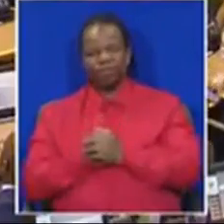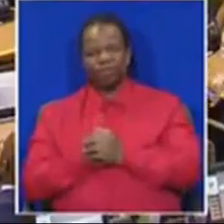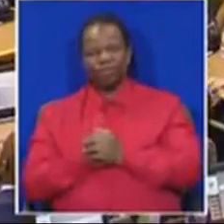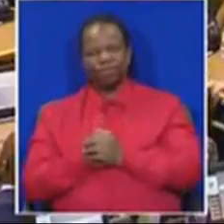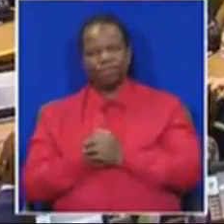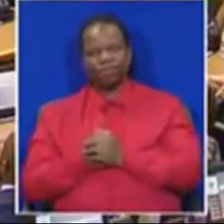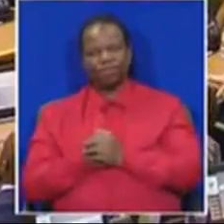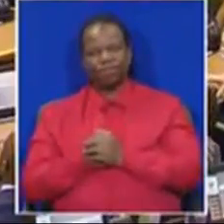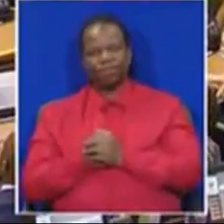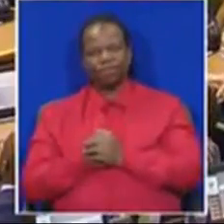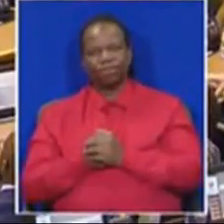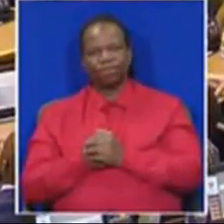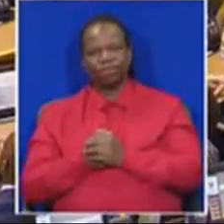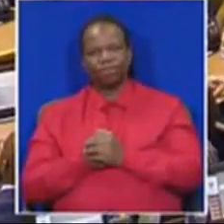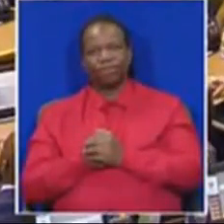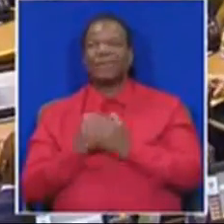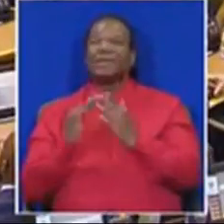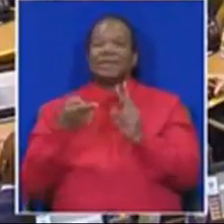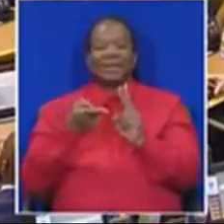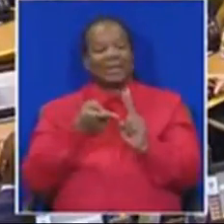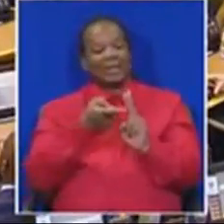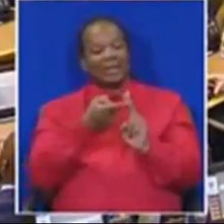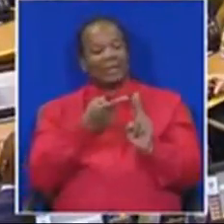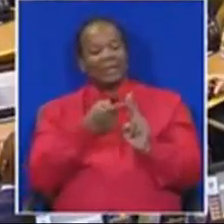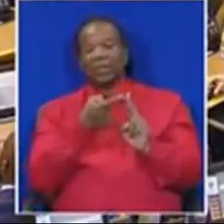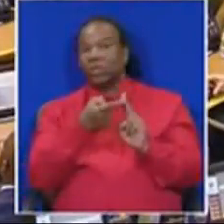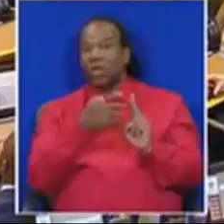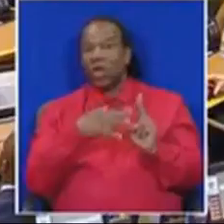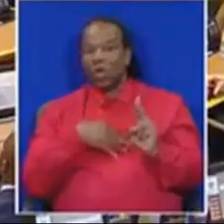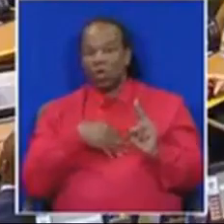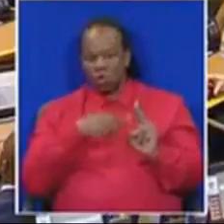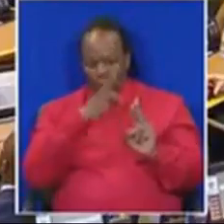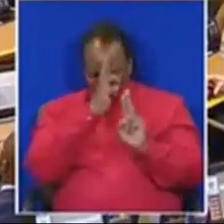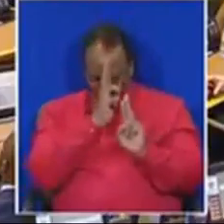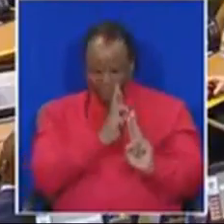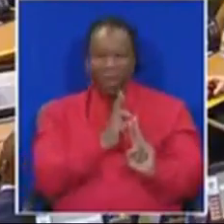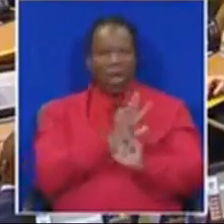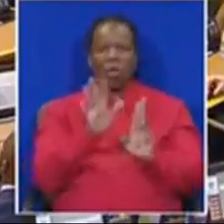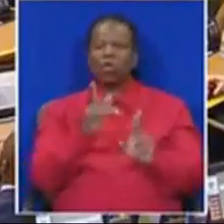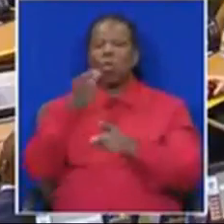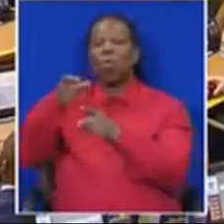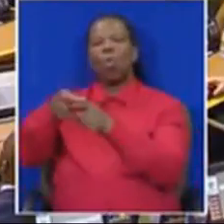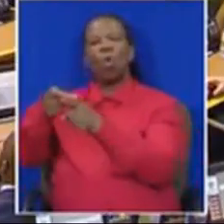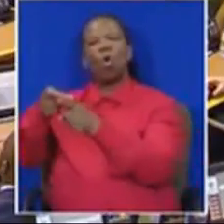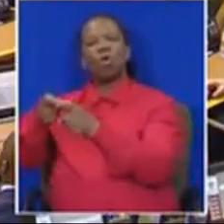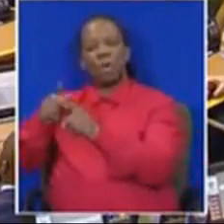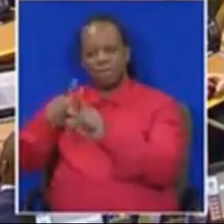We will seek to honor them not only in word, but in deed as well,